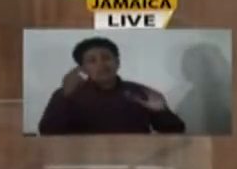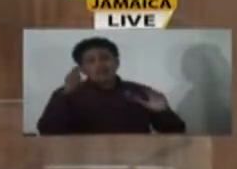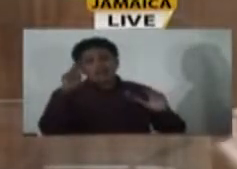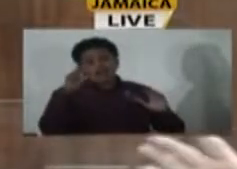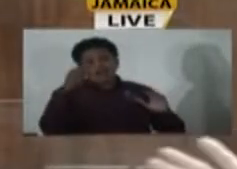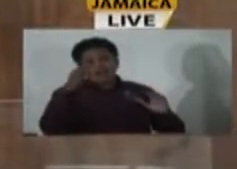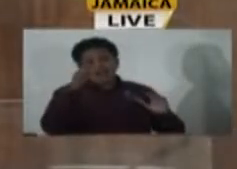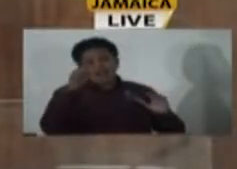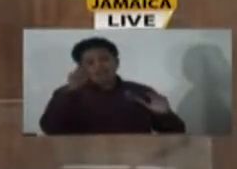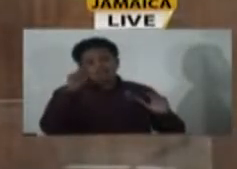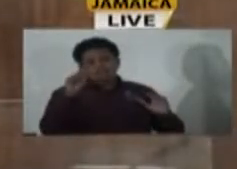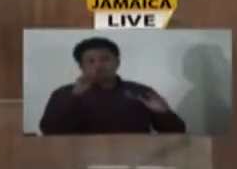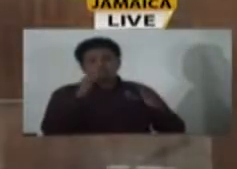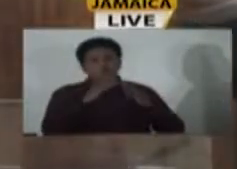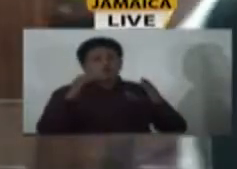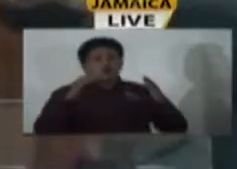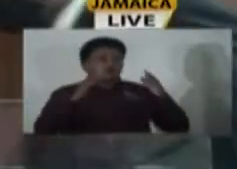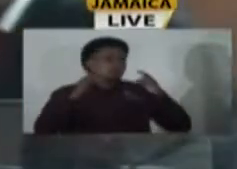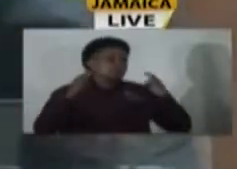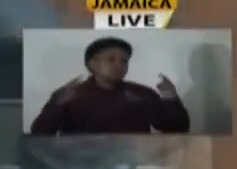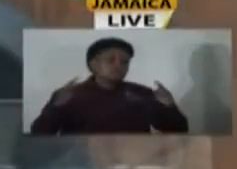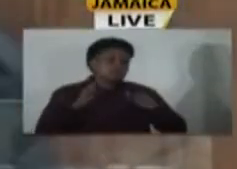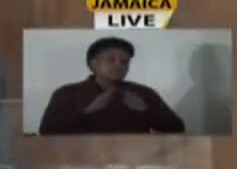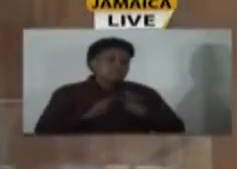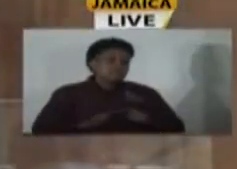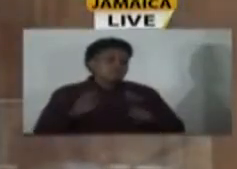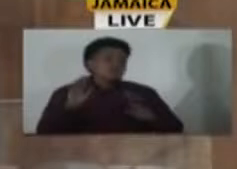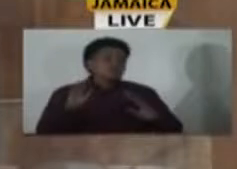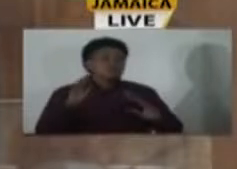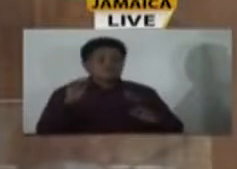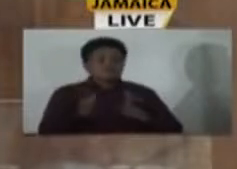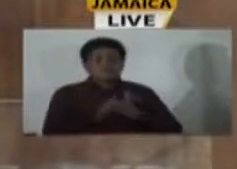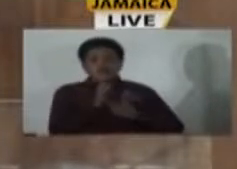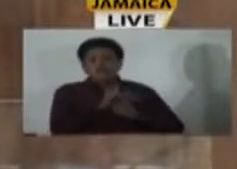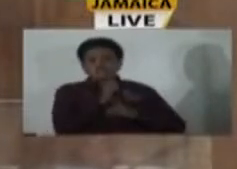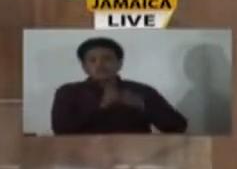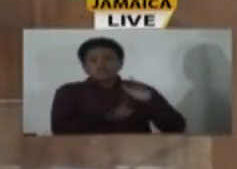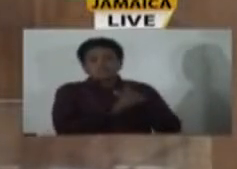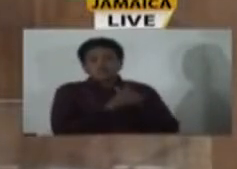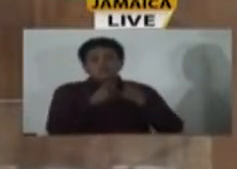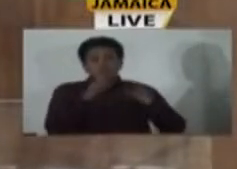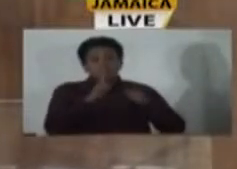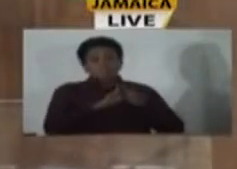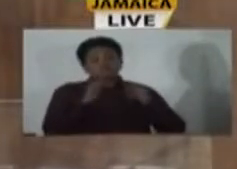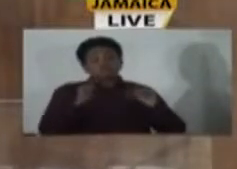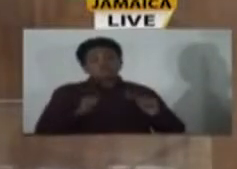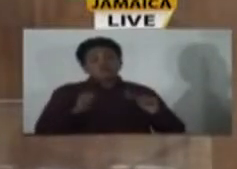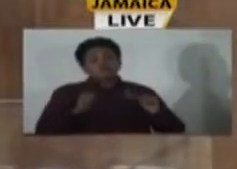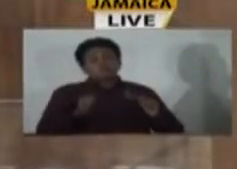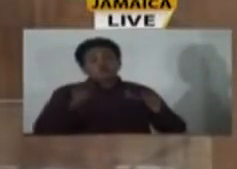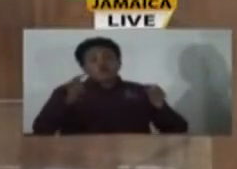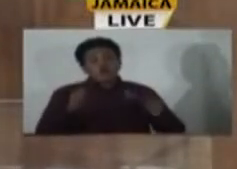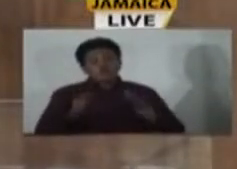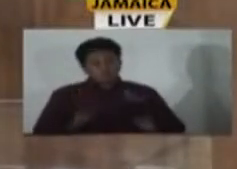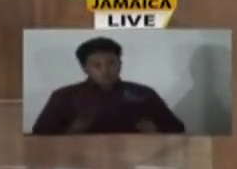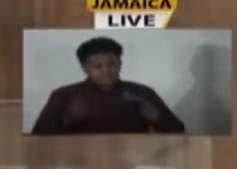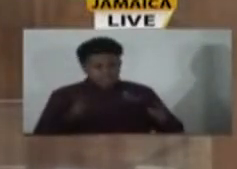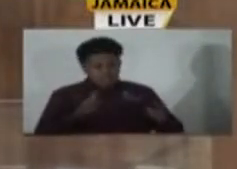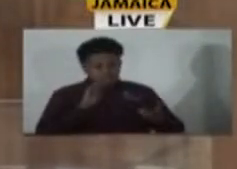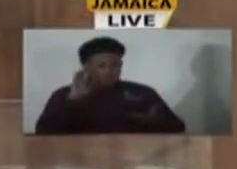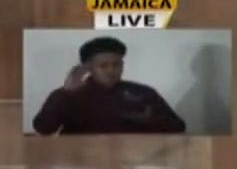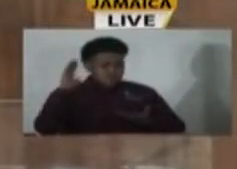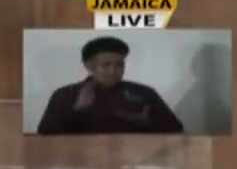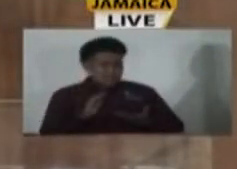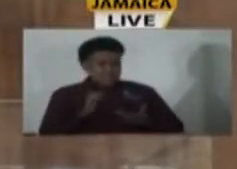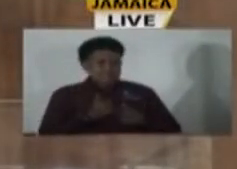a whole wide array of dangers and the probable consequences of them, or